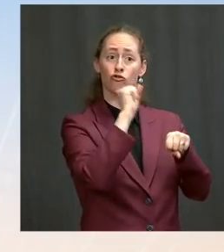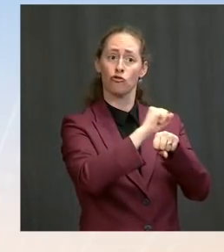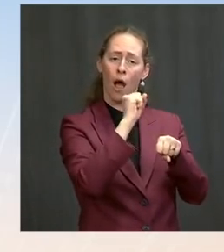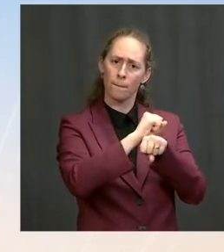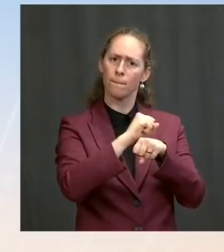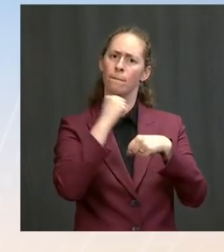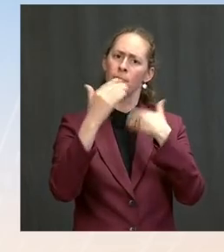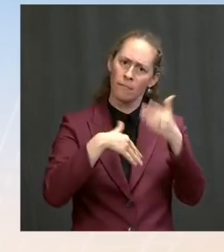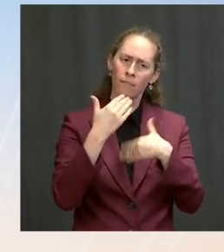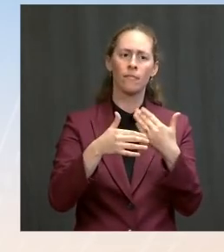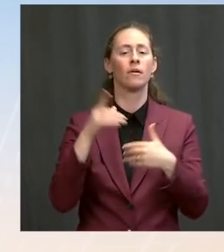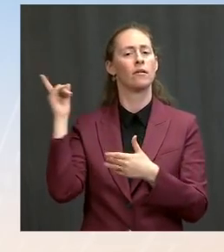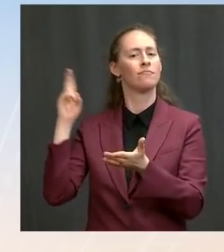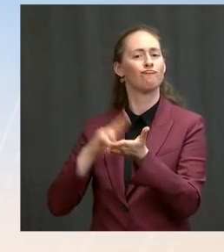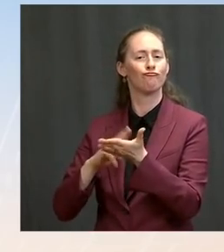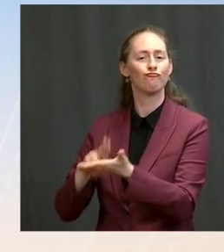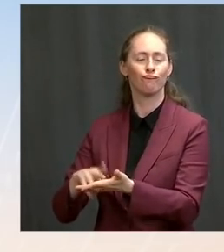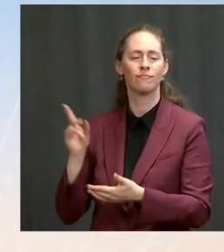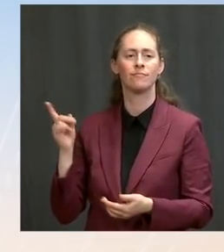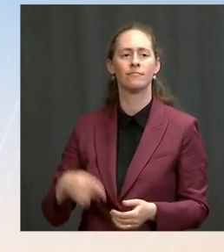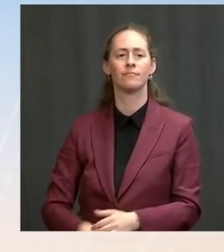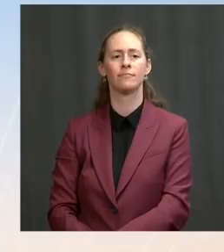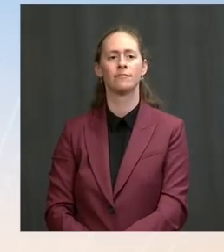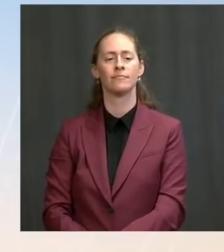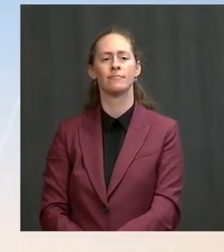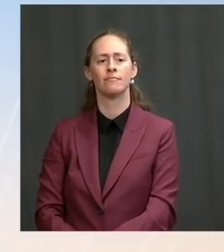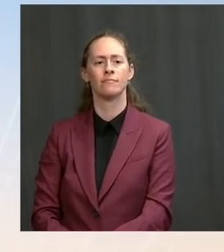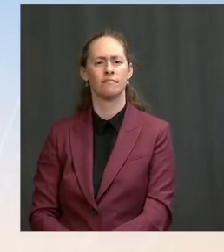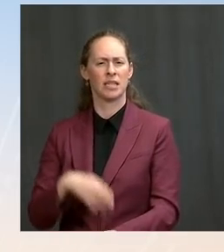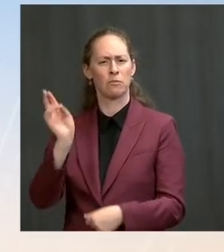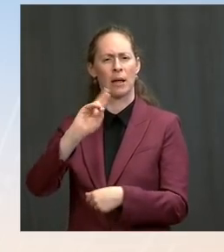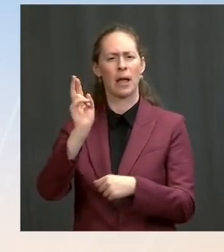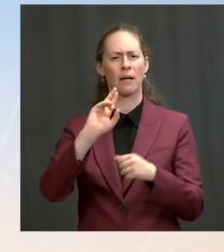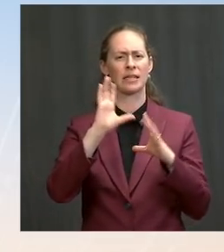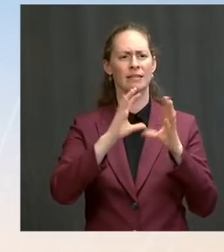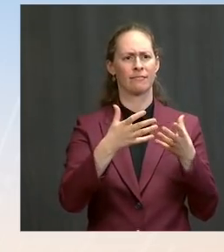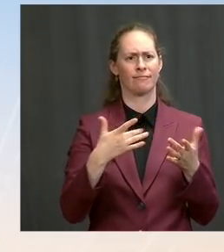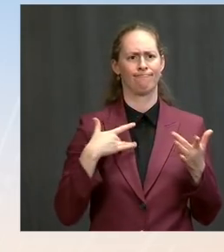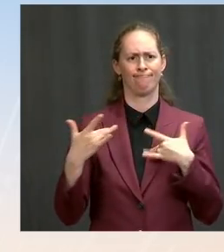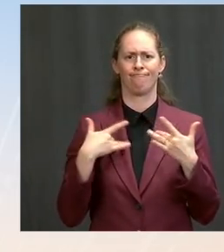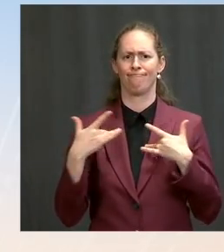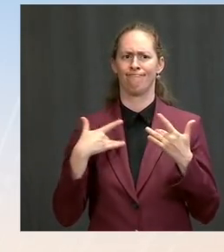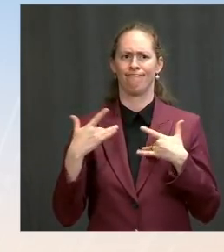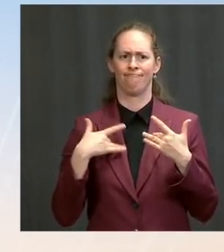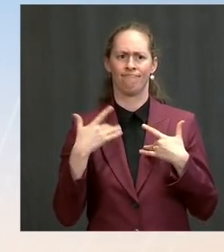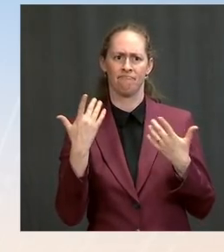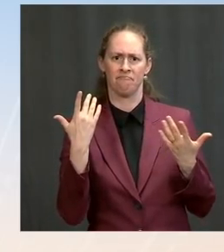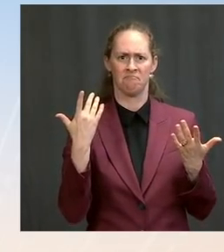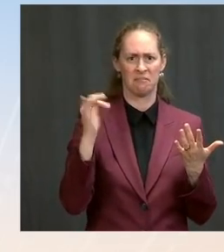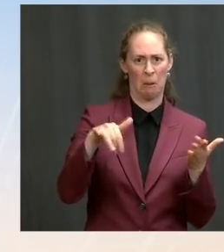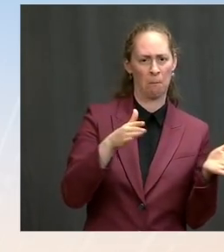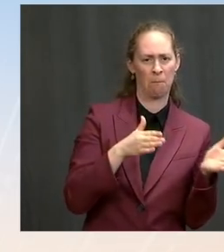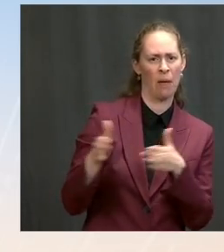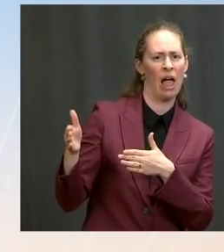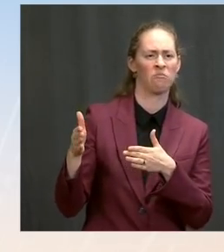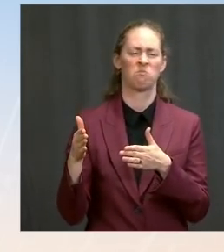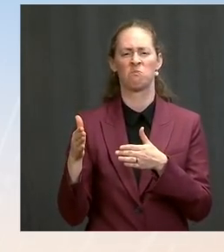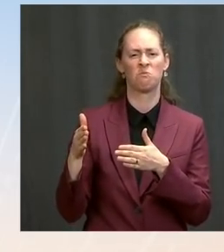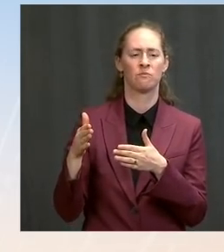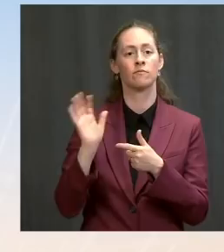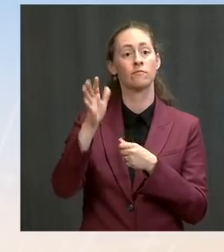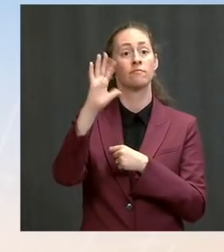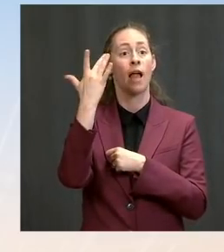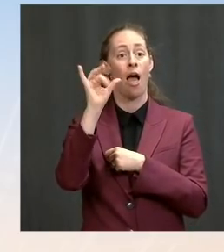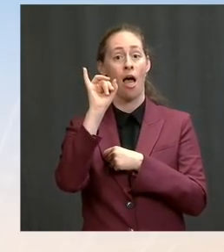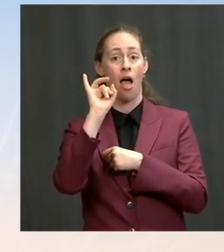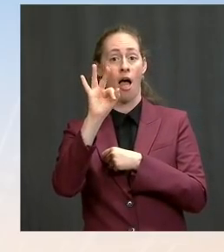But if Republicans are expressing concern, saying they may not vote for this bipartisan package unless these two are not linked